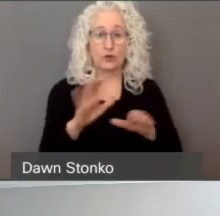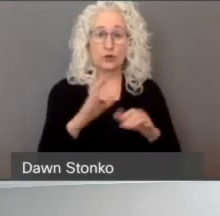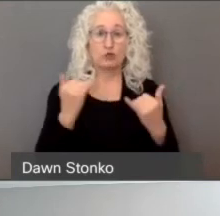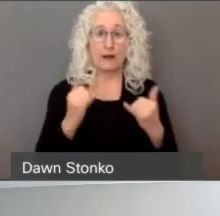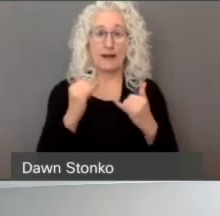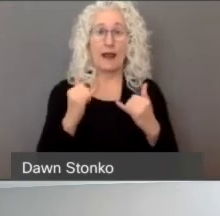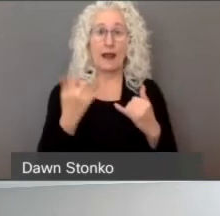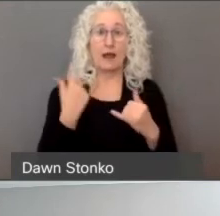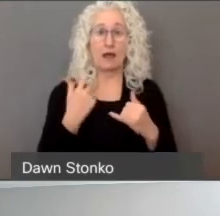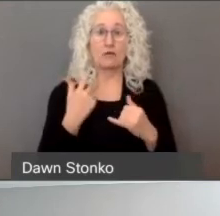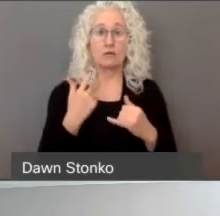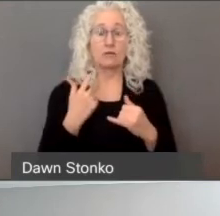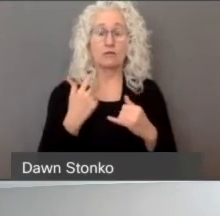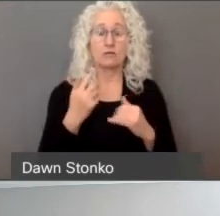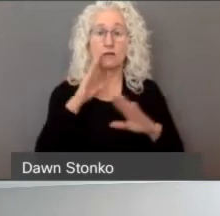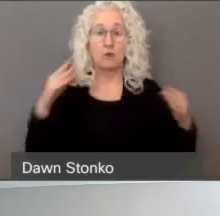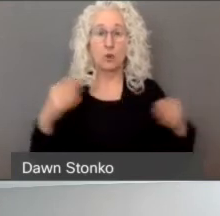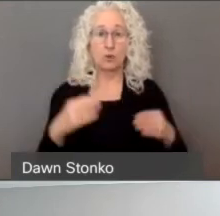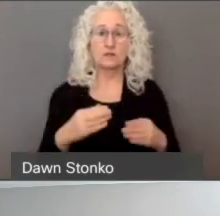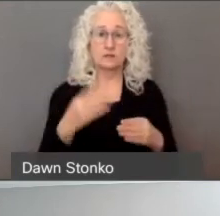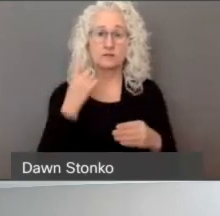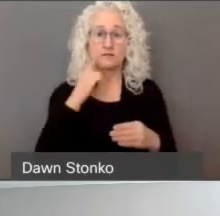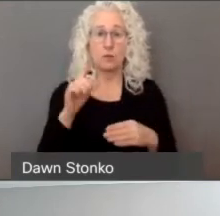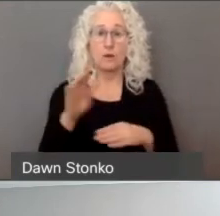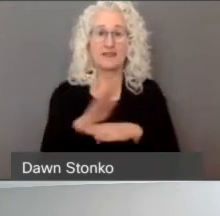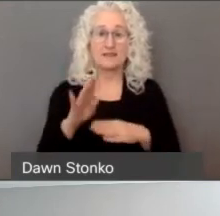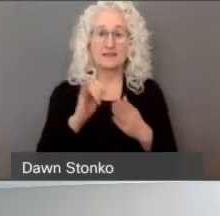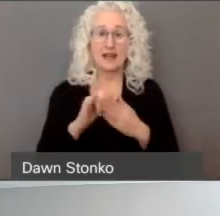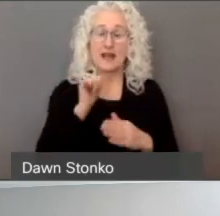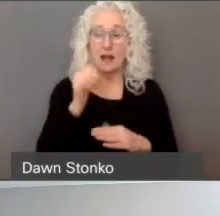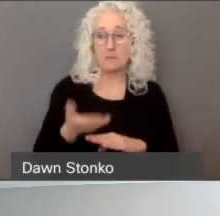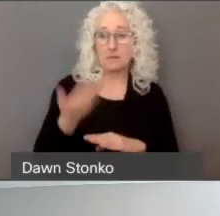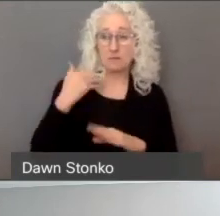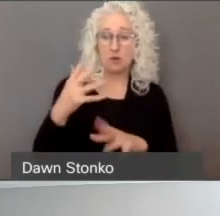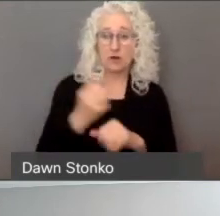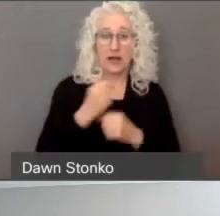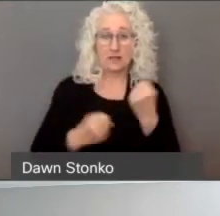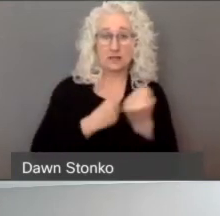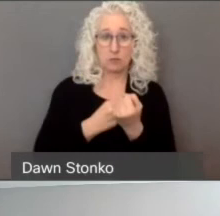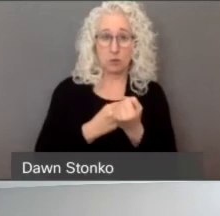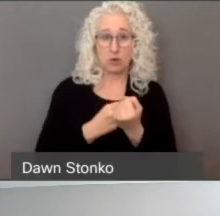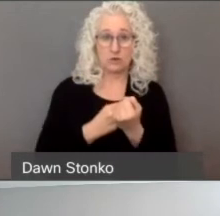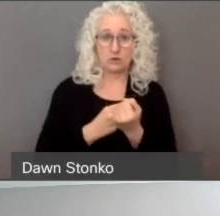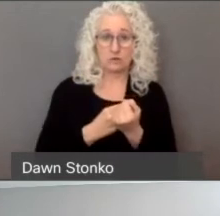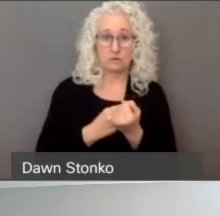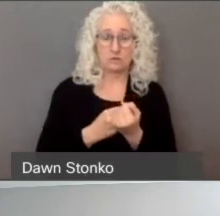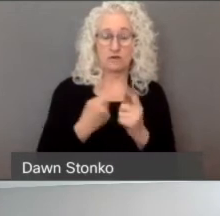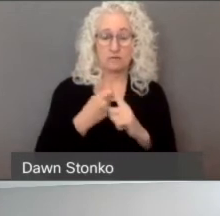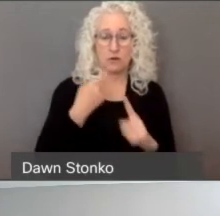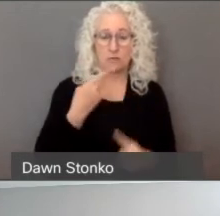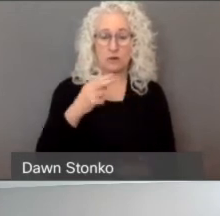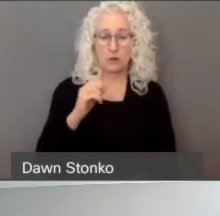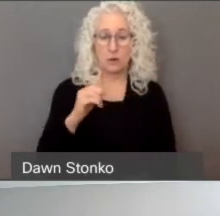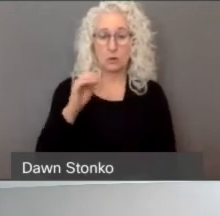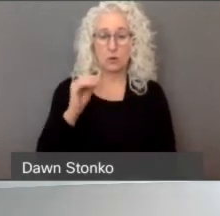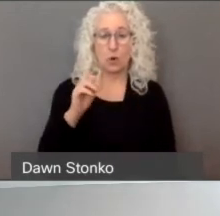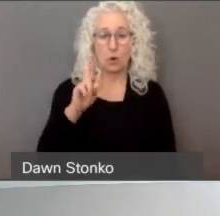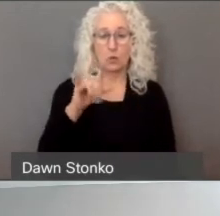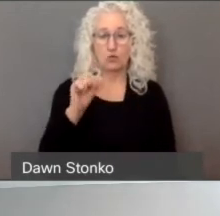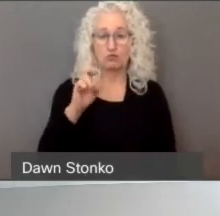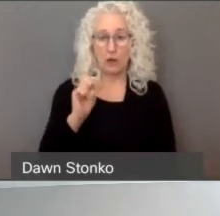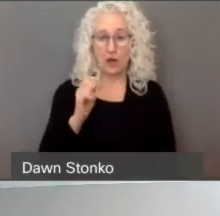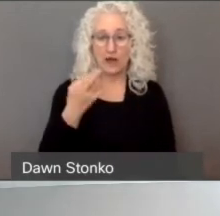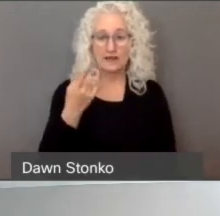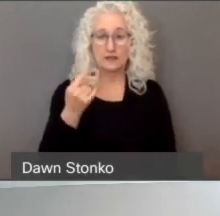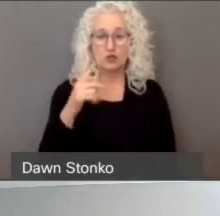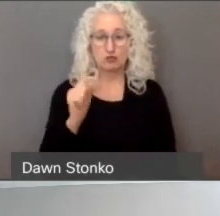Larry indicated, businesses that hadn't previously gotten support through our HoCoRise Grants. And many of the industries